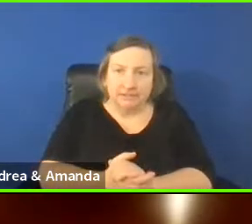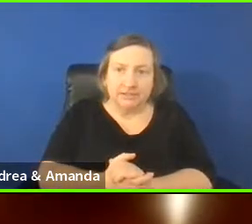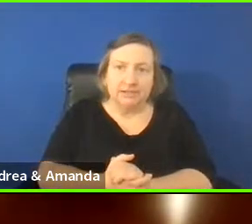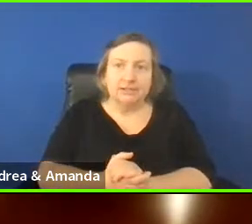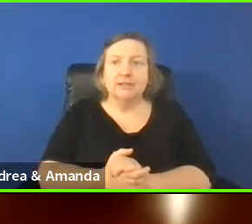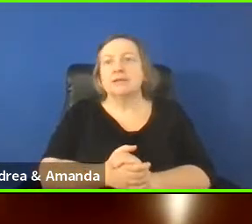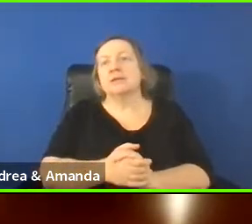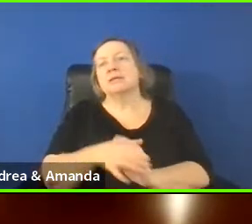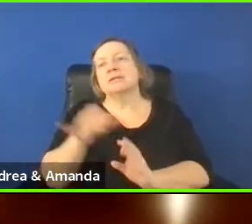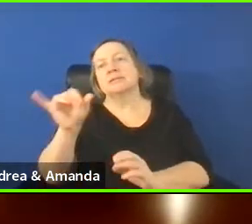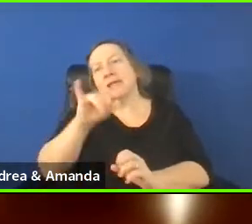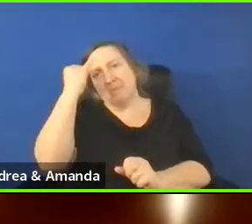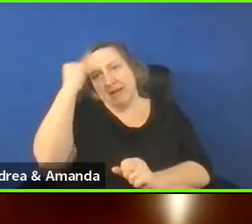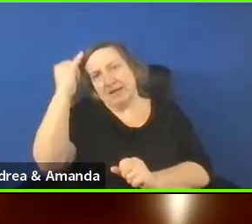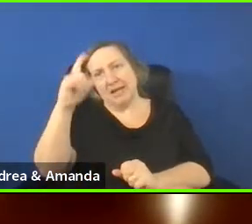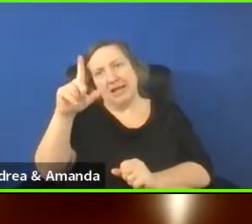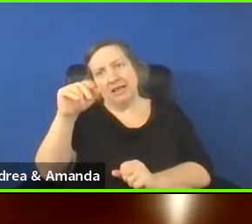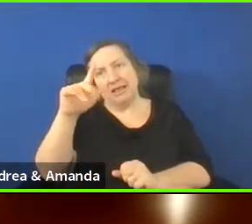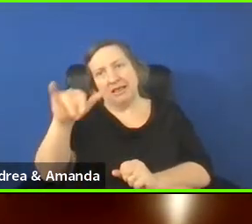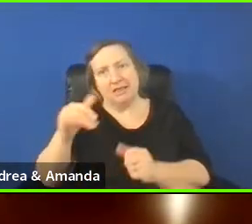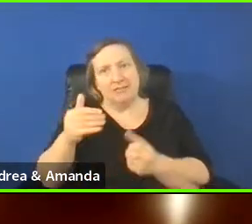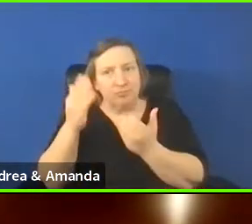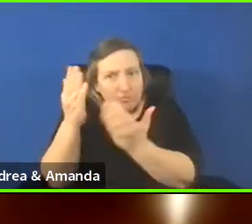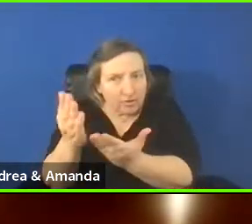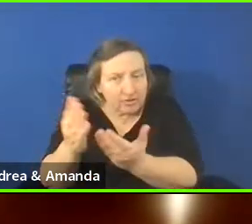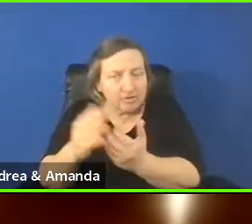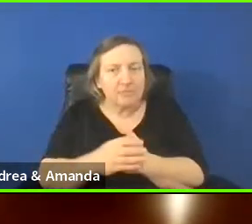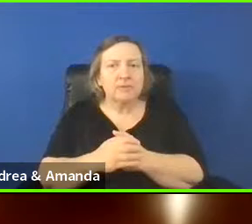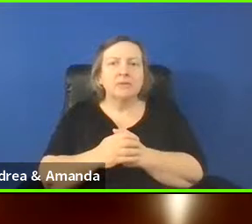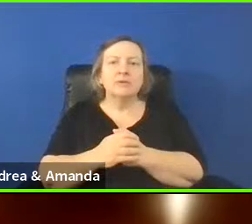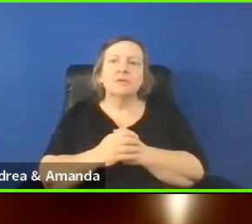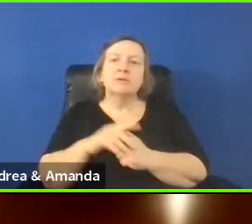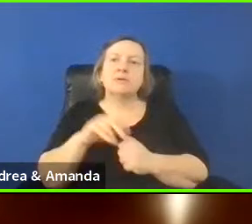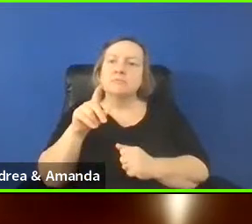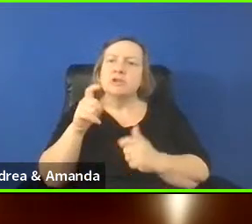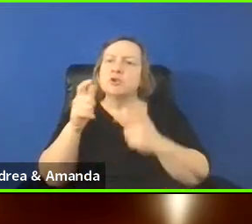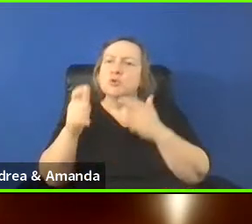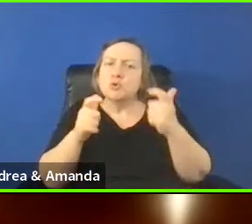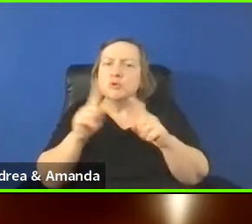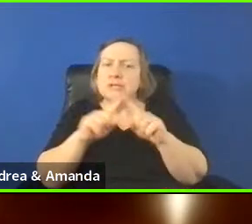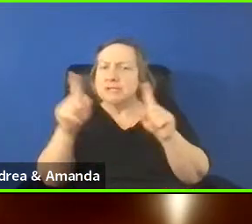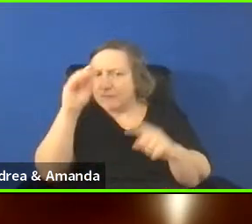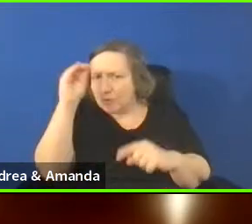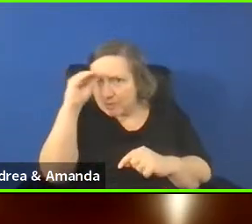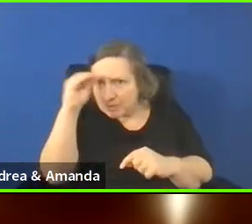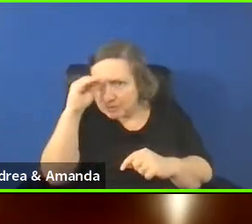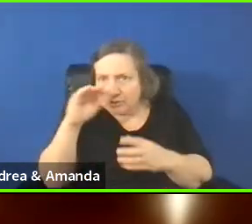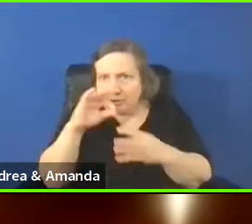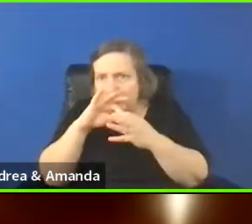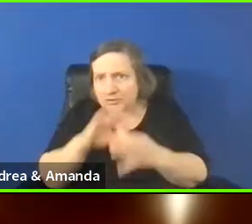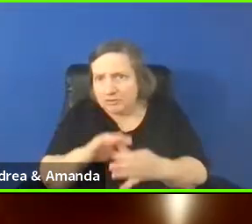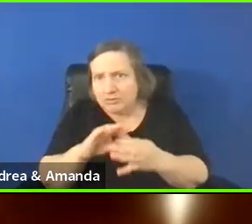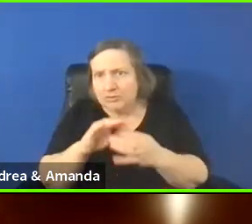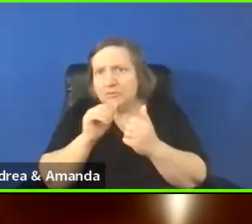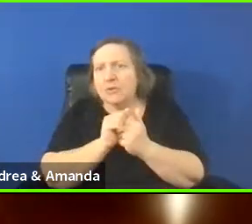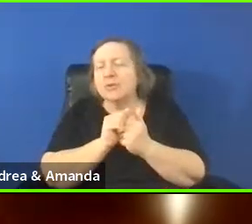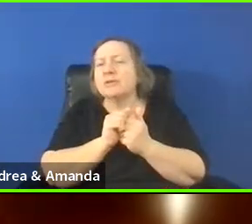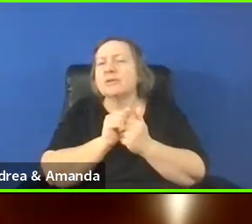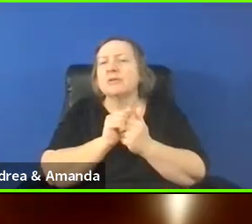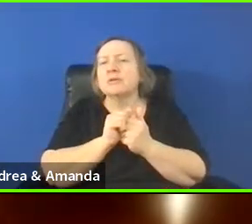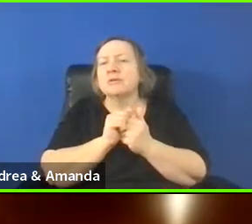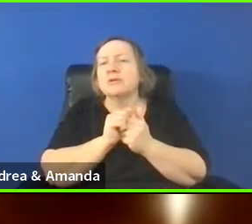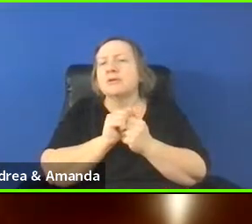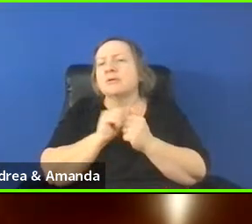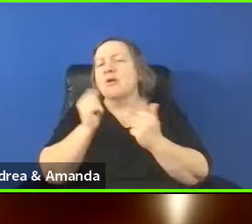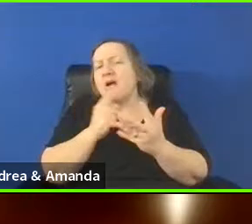Along the same lines as Lily brought up, was there a huge difference of opinion when it came to